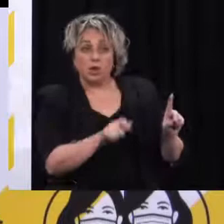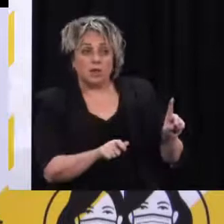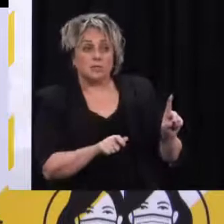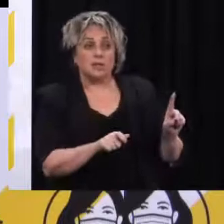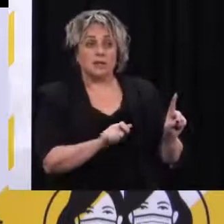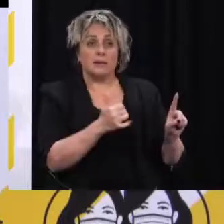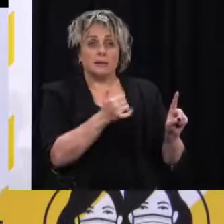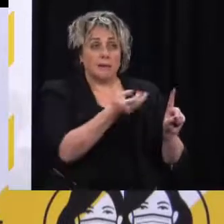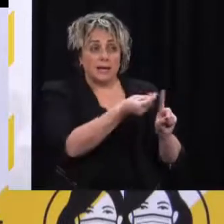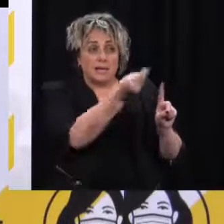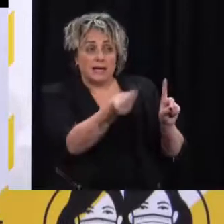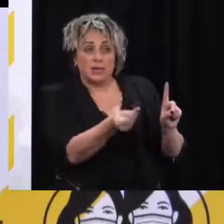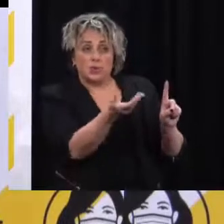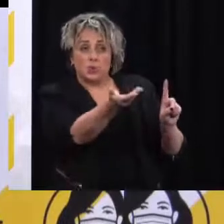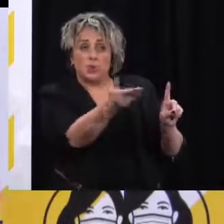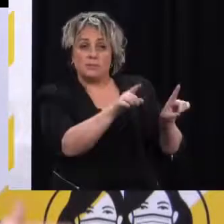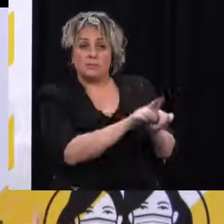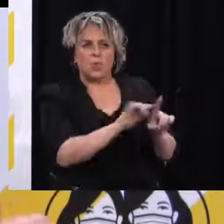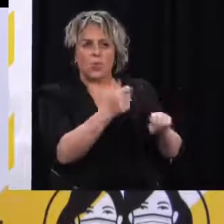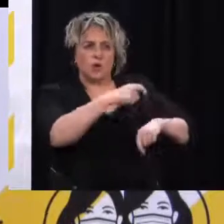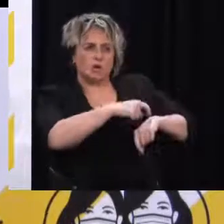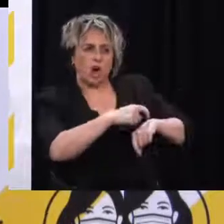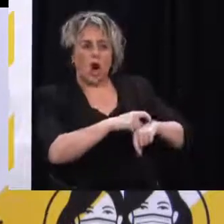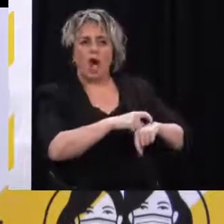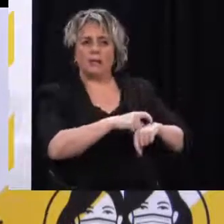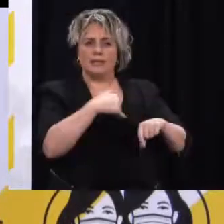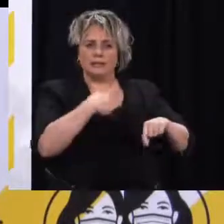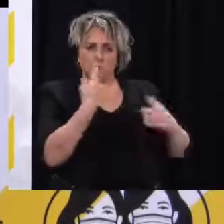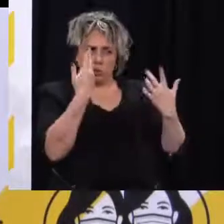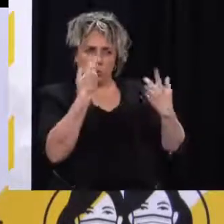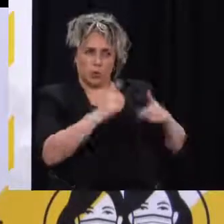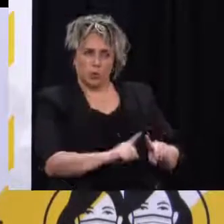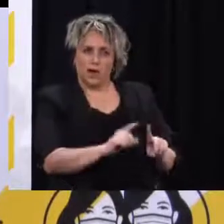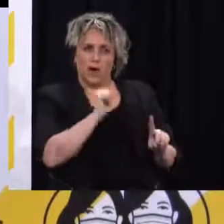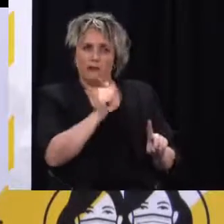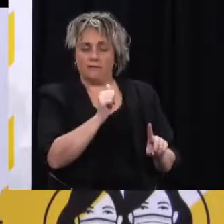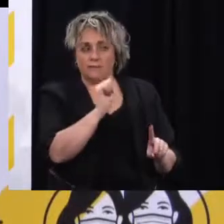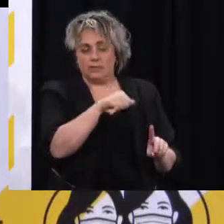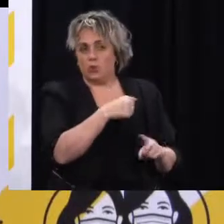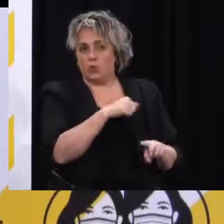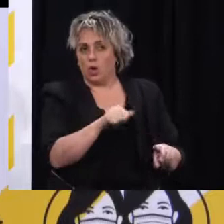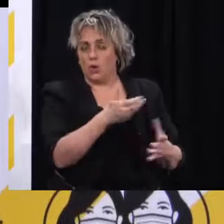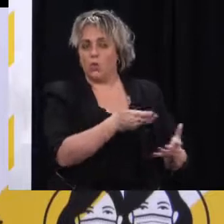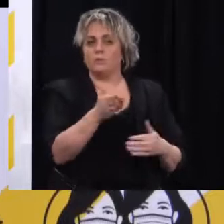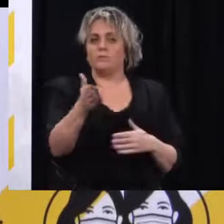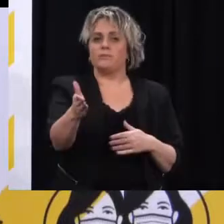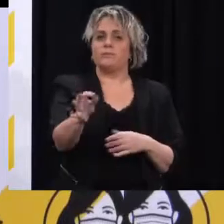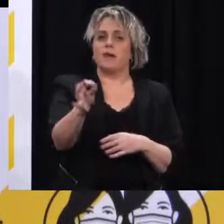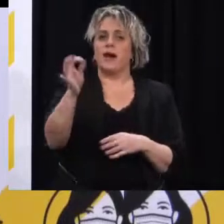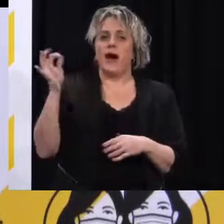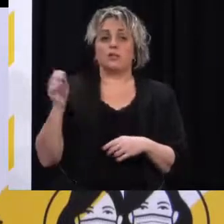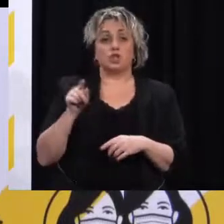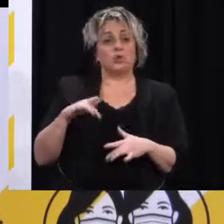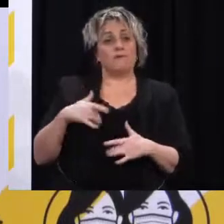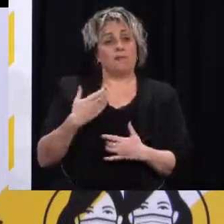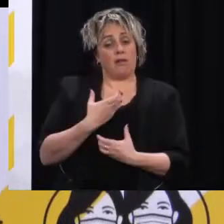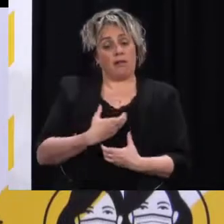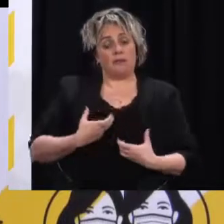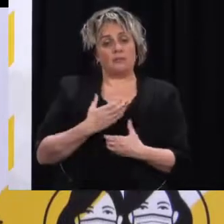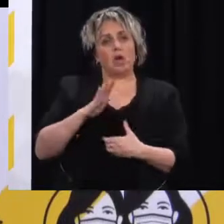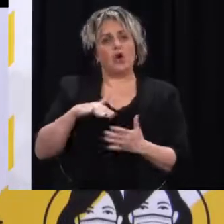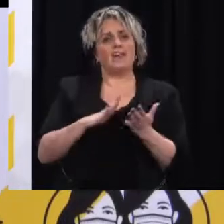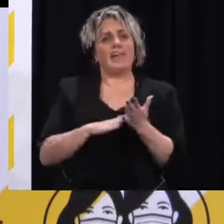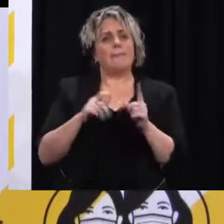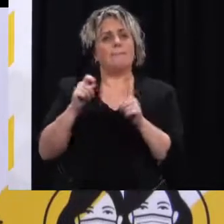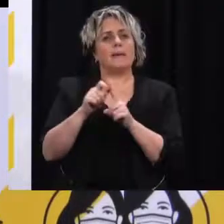as well. Prime Minister, how Jessica, comfortable? and then I'll come back. Prime Minister, how comfortable do you feel about MPs being here and the sort of mini